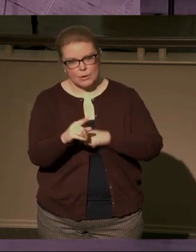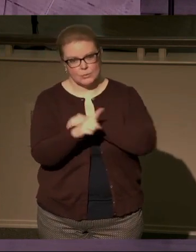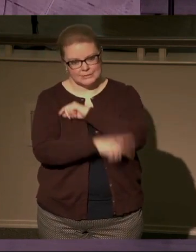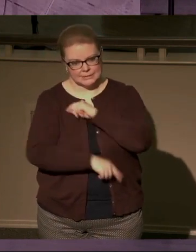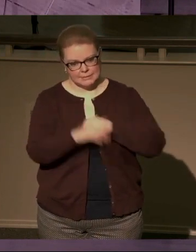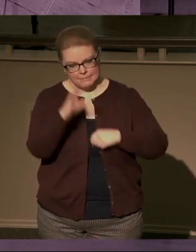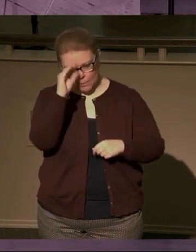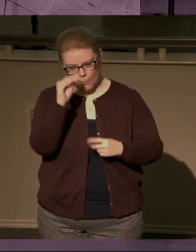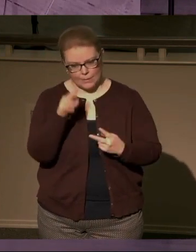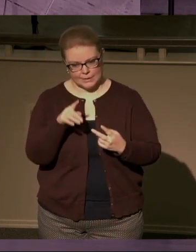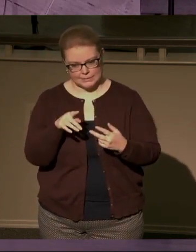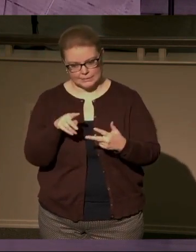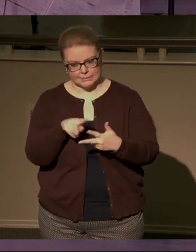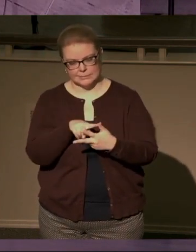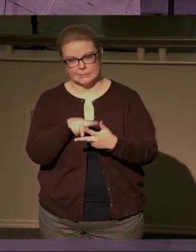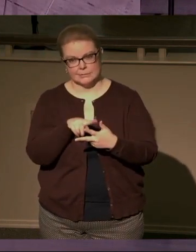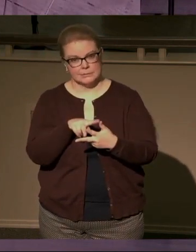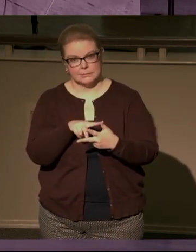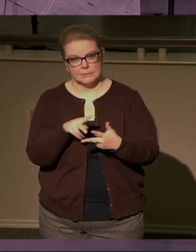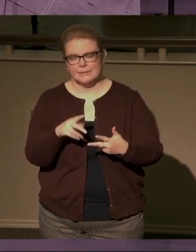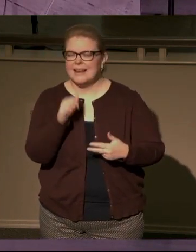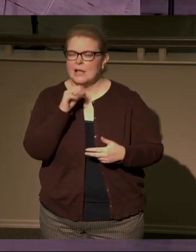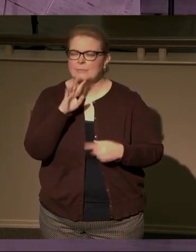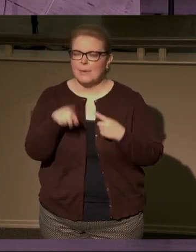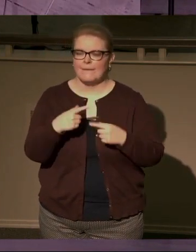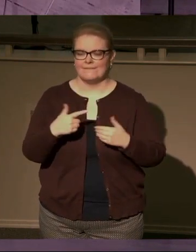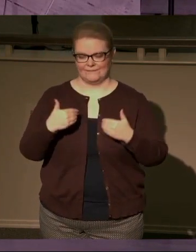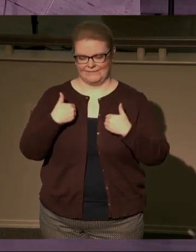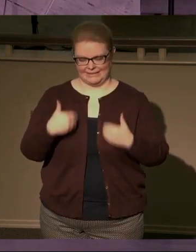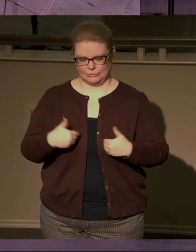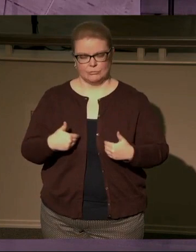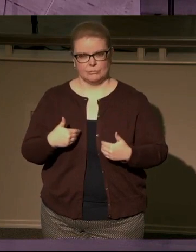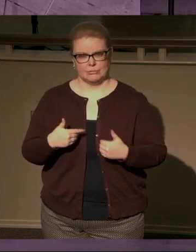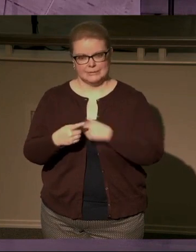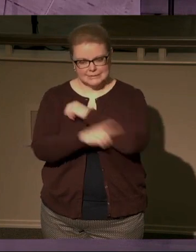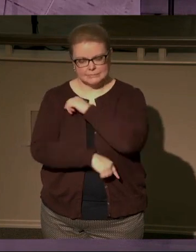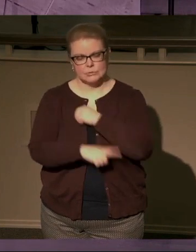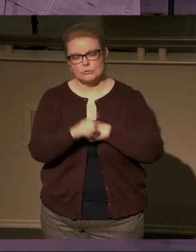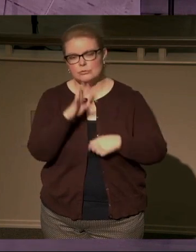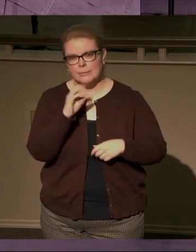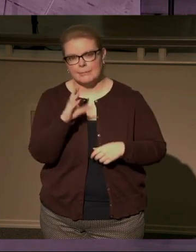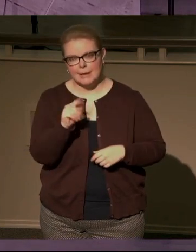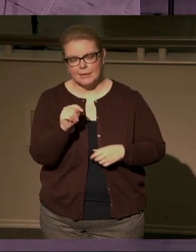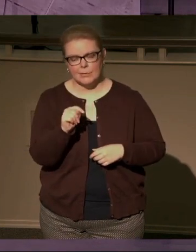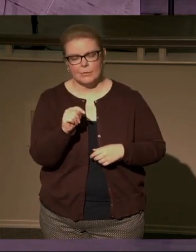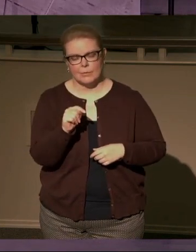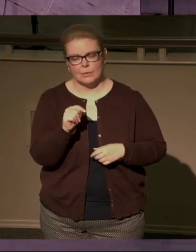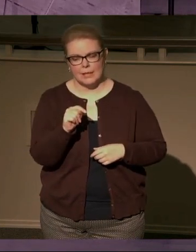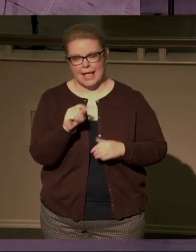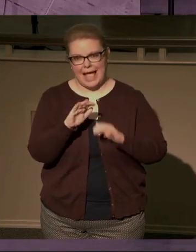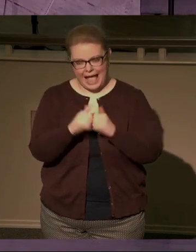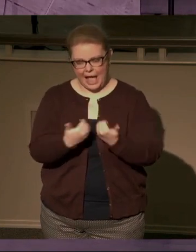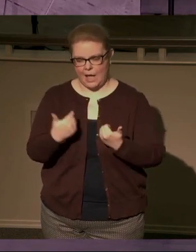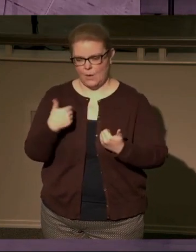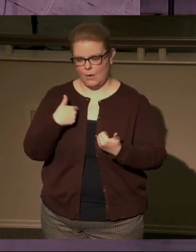boys. And she wasn't talking, we're not talking about physical discipline. She was talking about the way